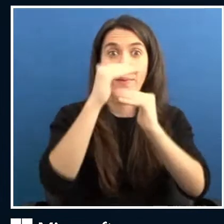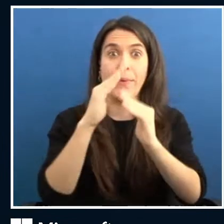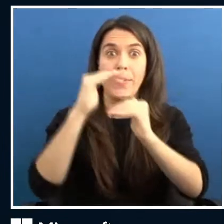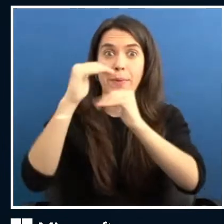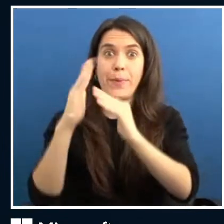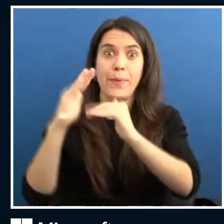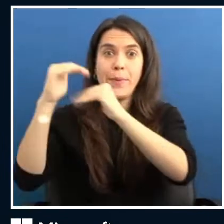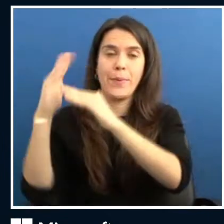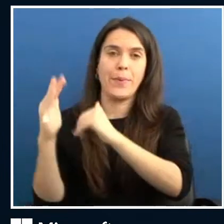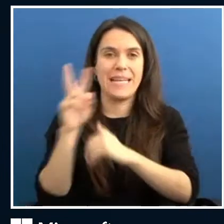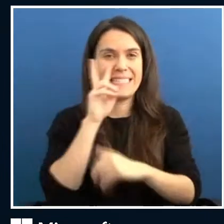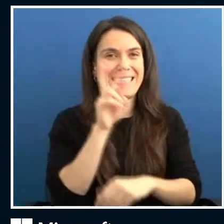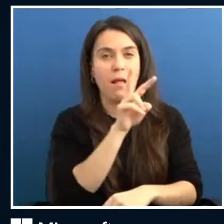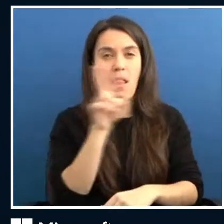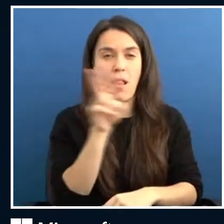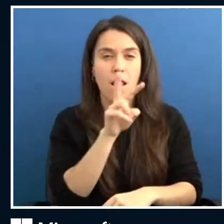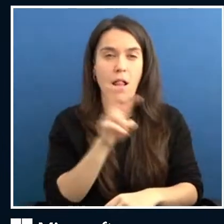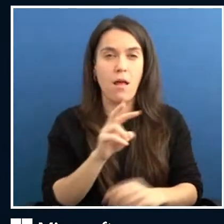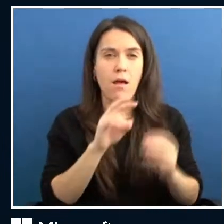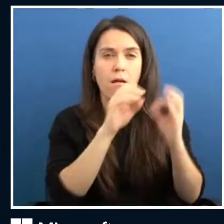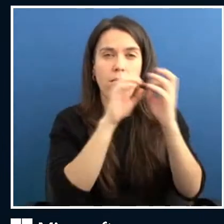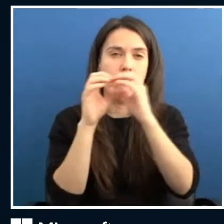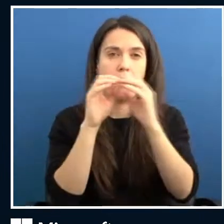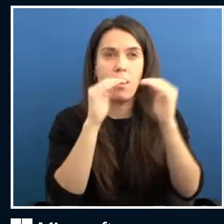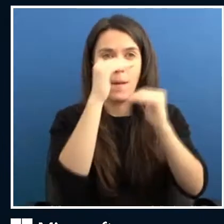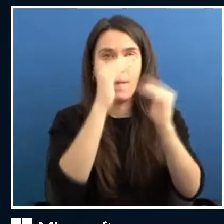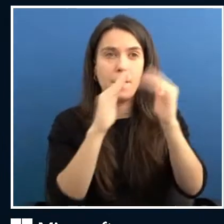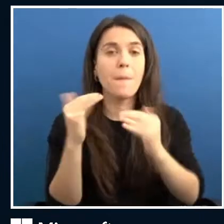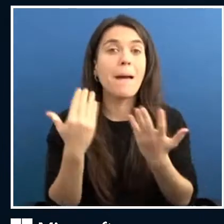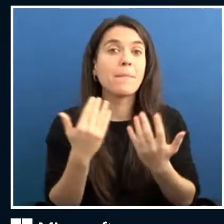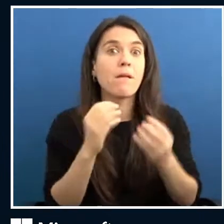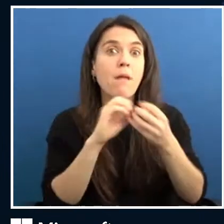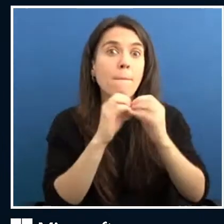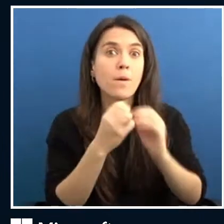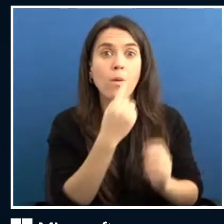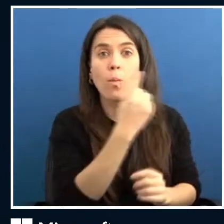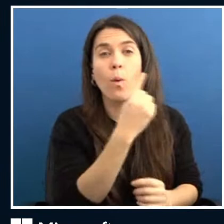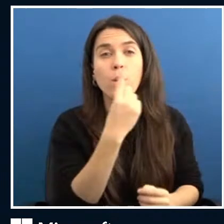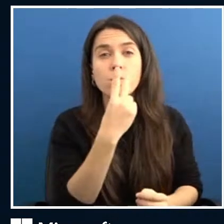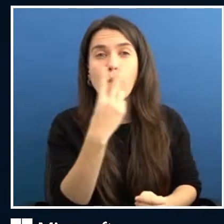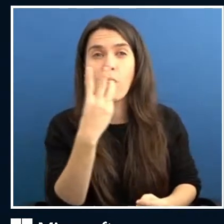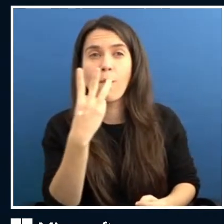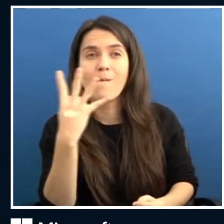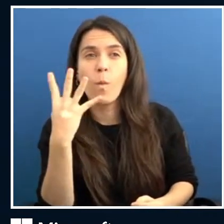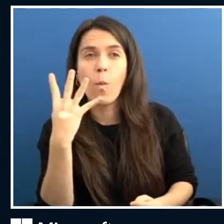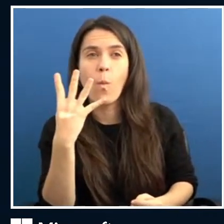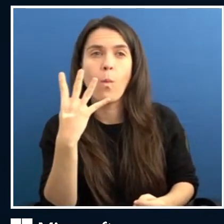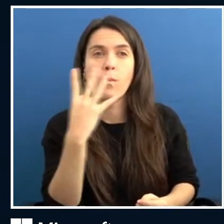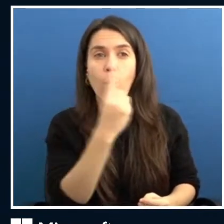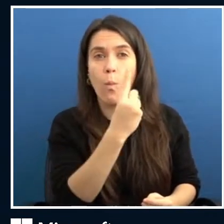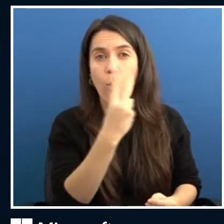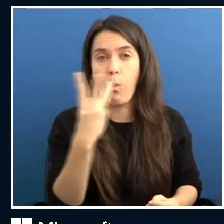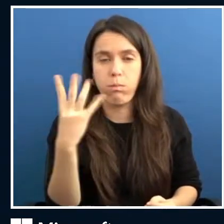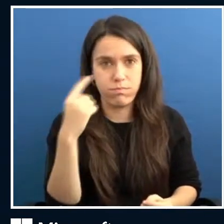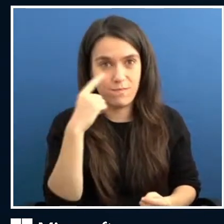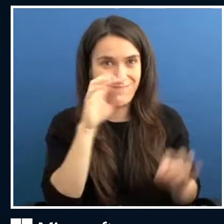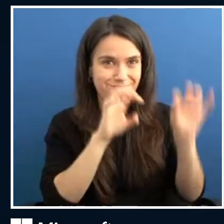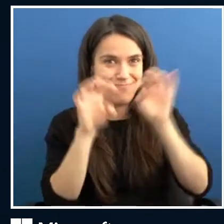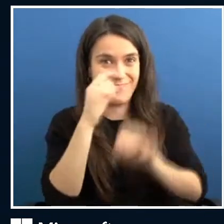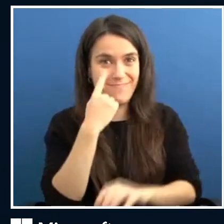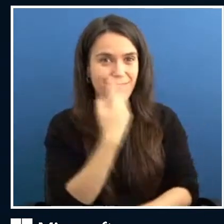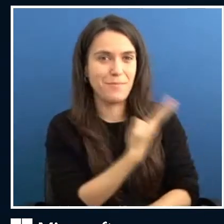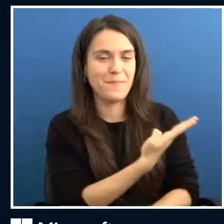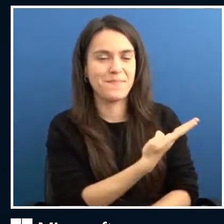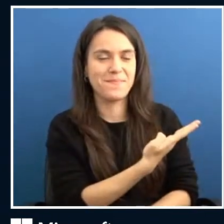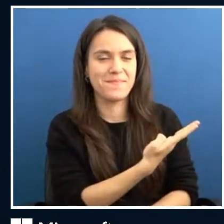and they might actually have values in them like 2, 3, 4, 1, and so on. So let's say this